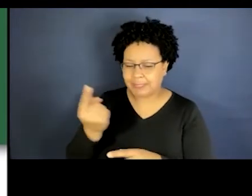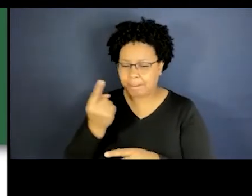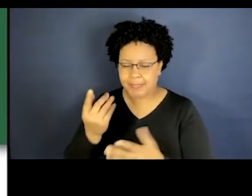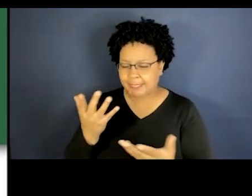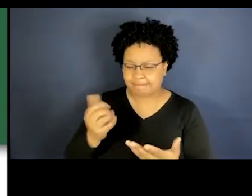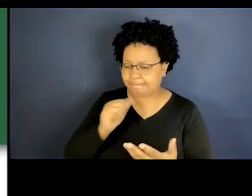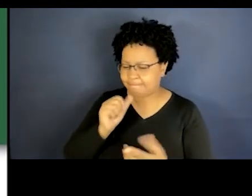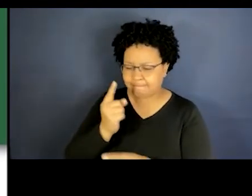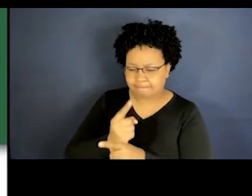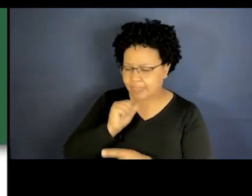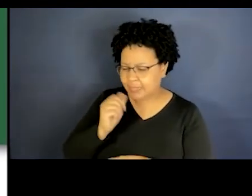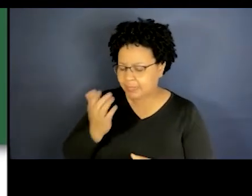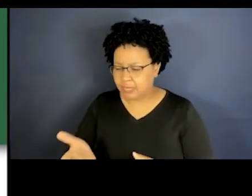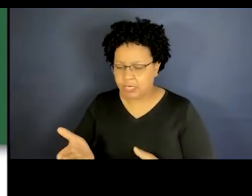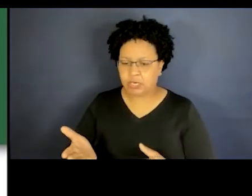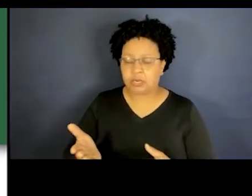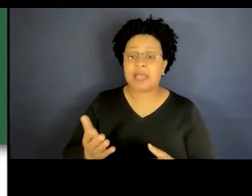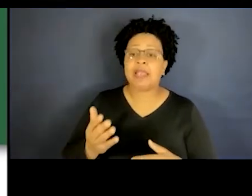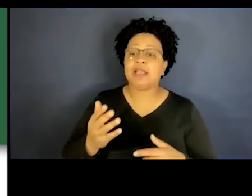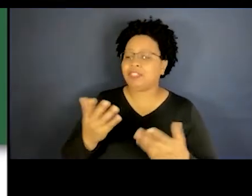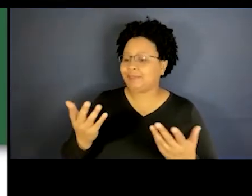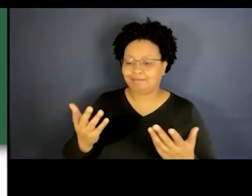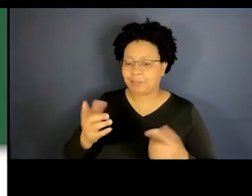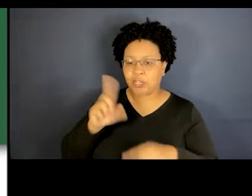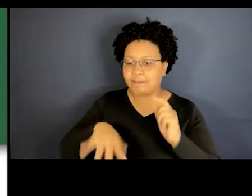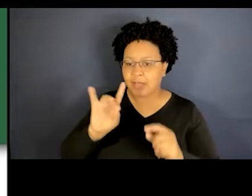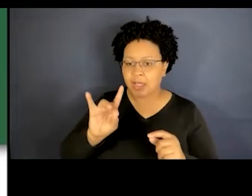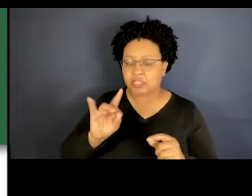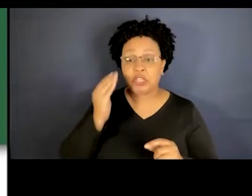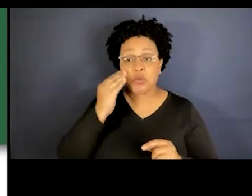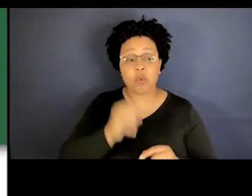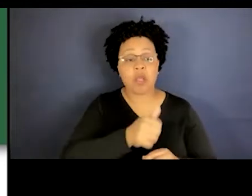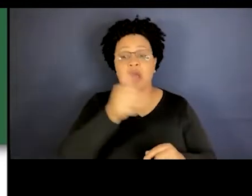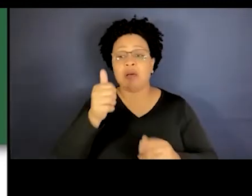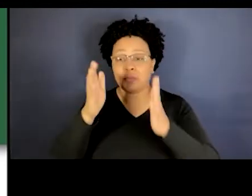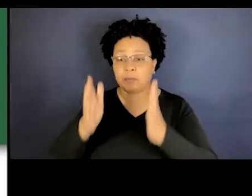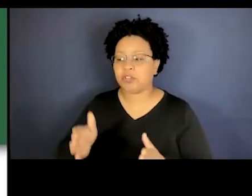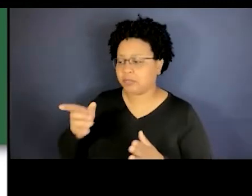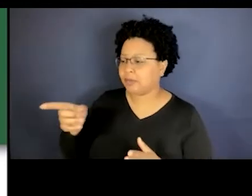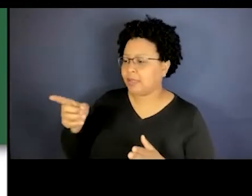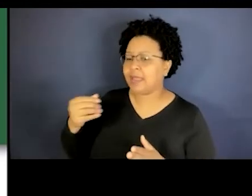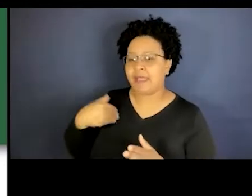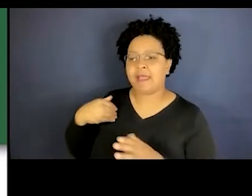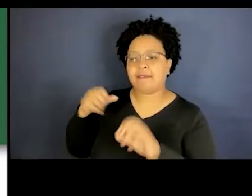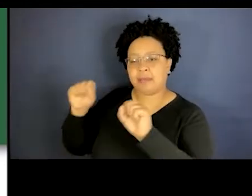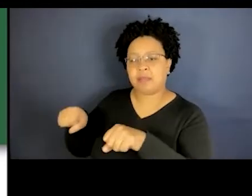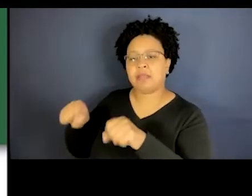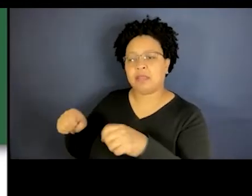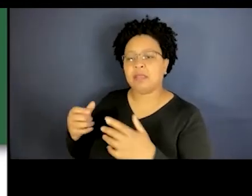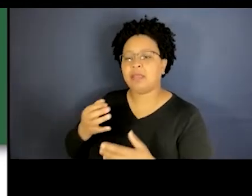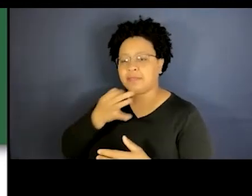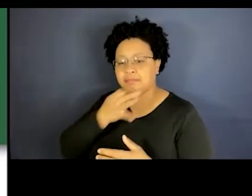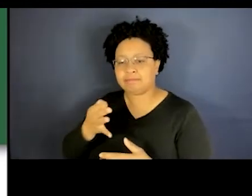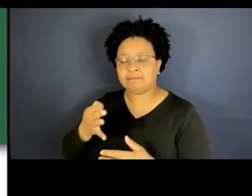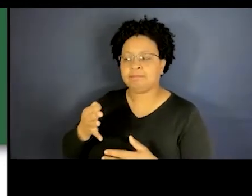she couldn't find that, she knew someone who did. She knew someone else who had that ability, and she contacted that person, right? And